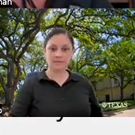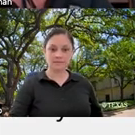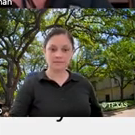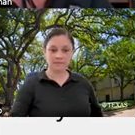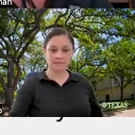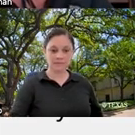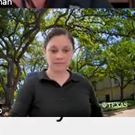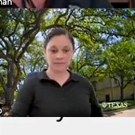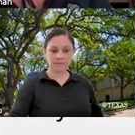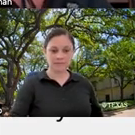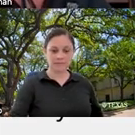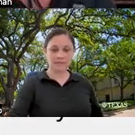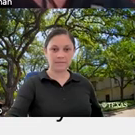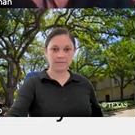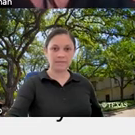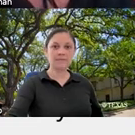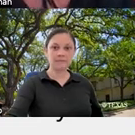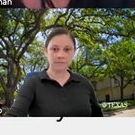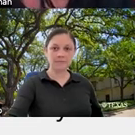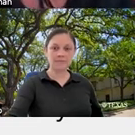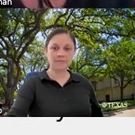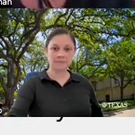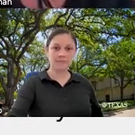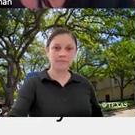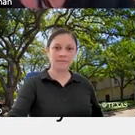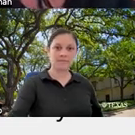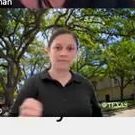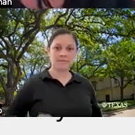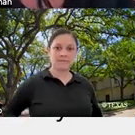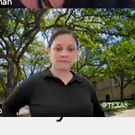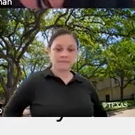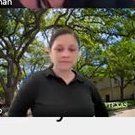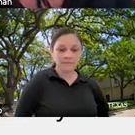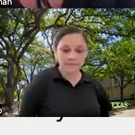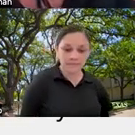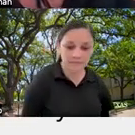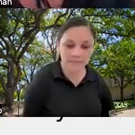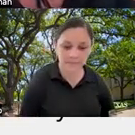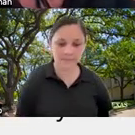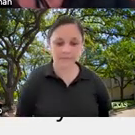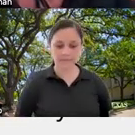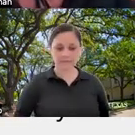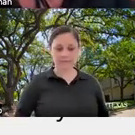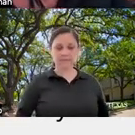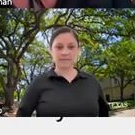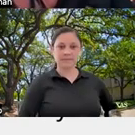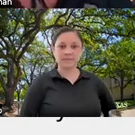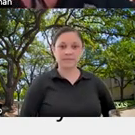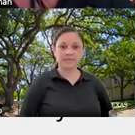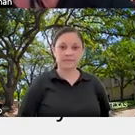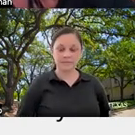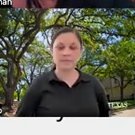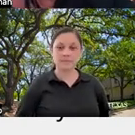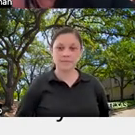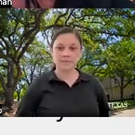Martinez family personally interact with? Who helps them access and utilize all of these great things we want to